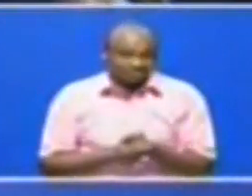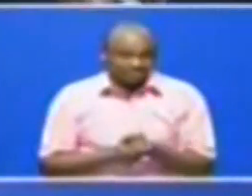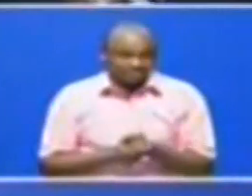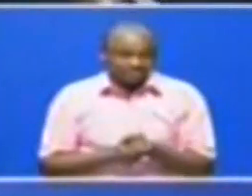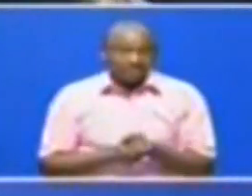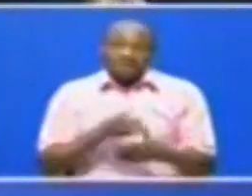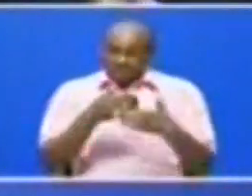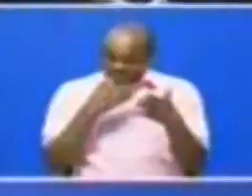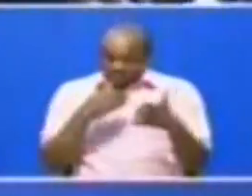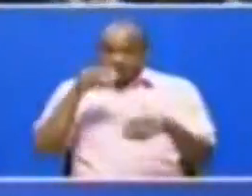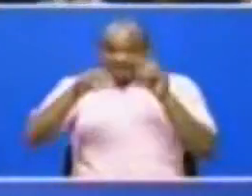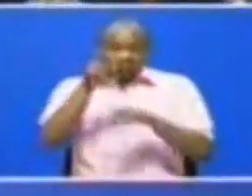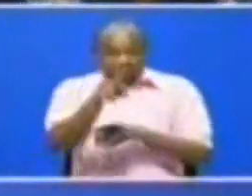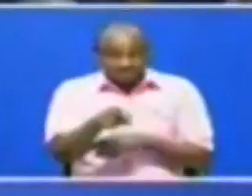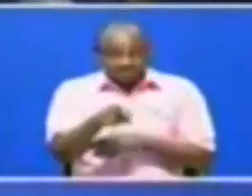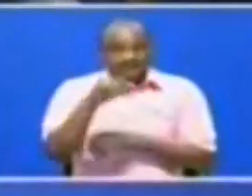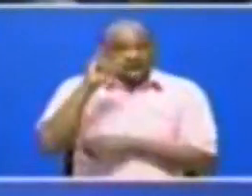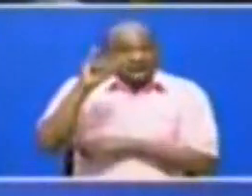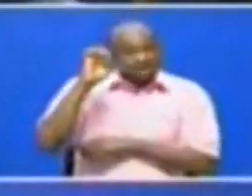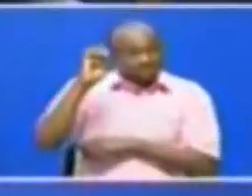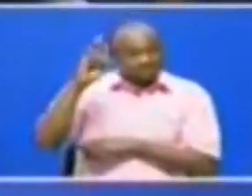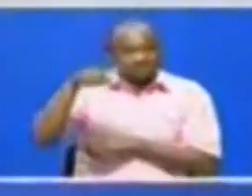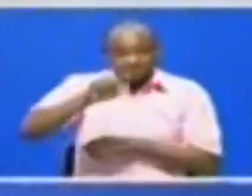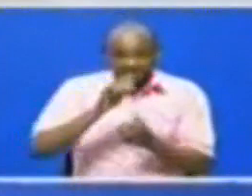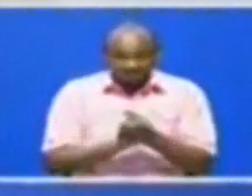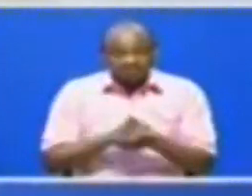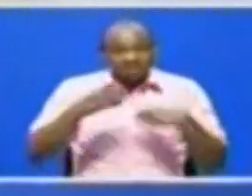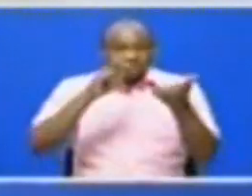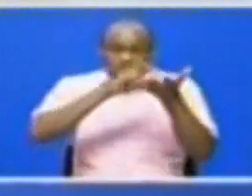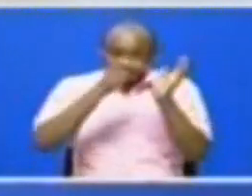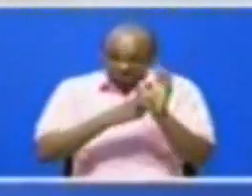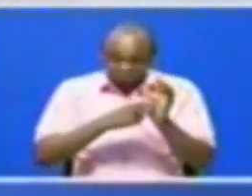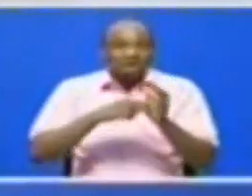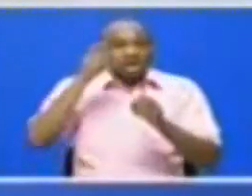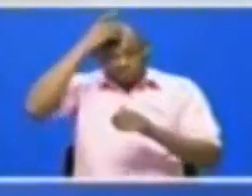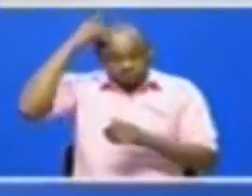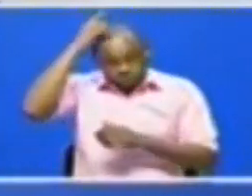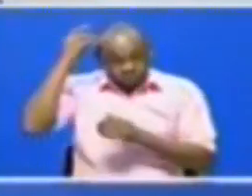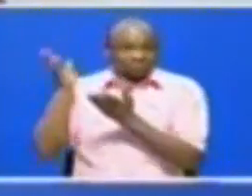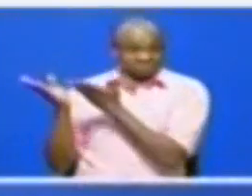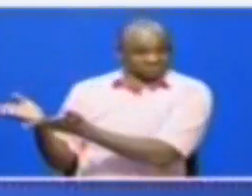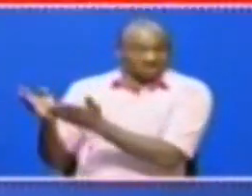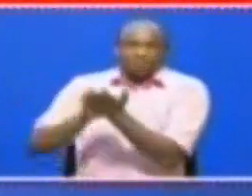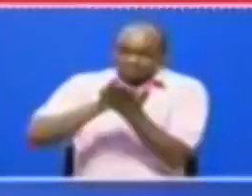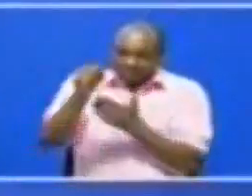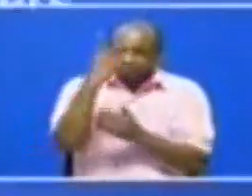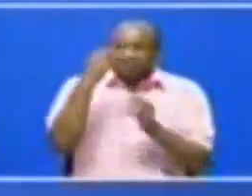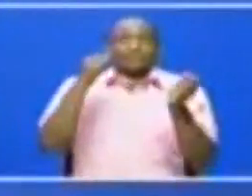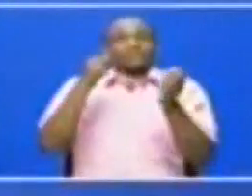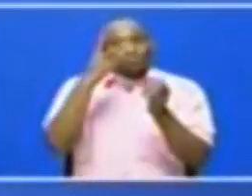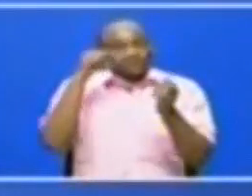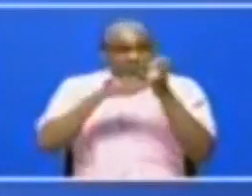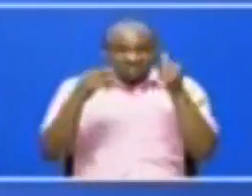Prior to the August elections, IEBC contracted Dubai-based firm Al Ghurair to print 20.8